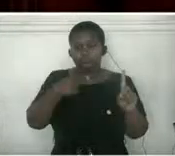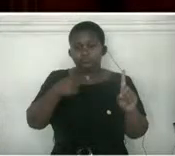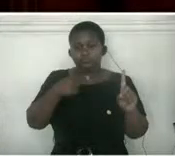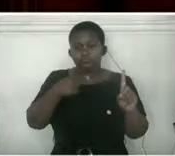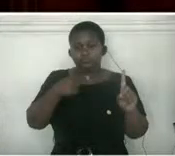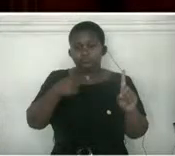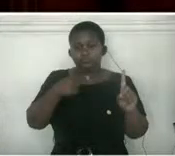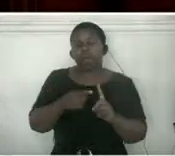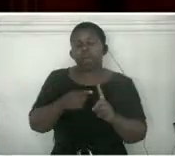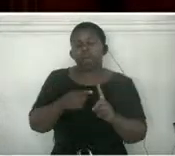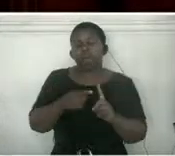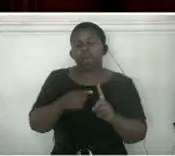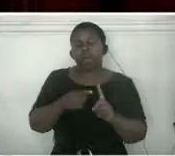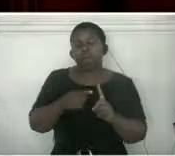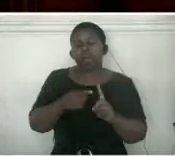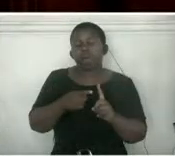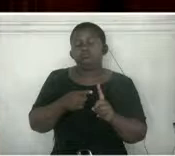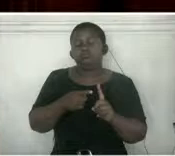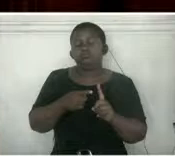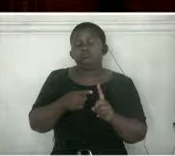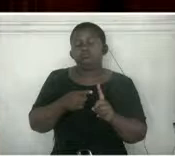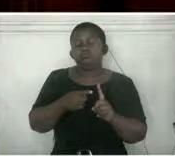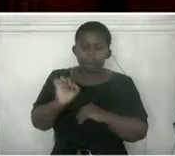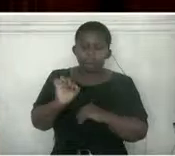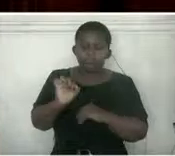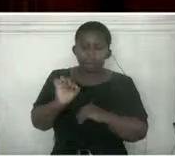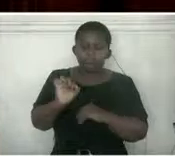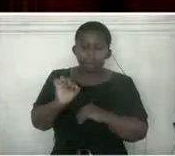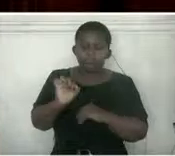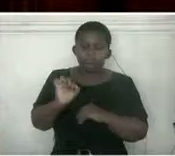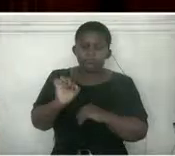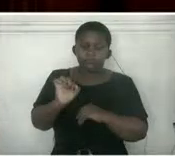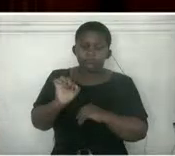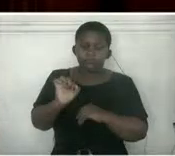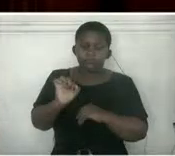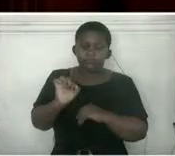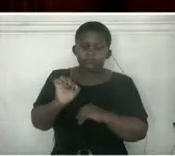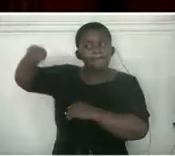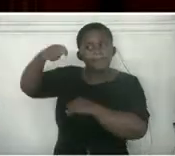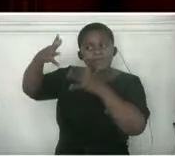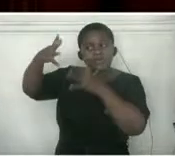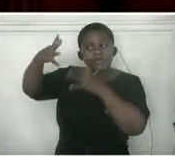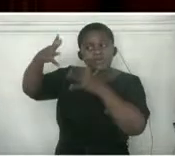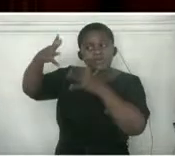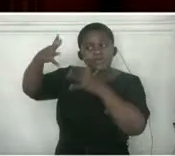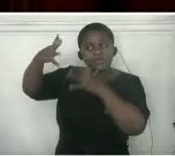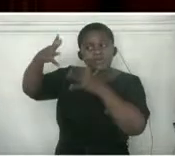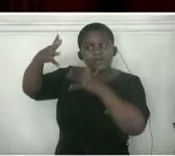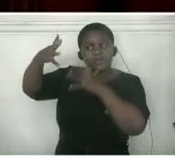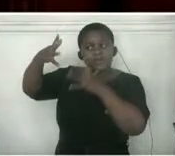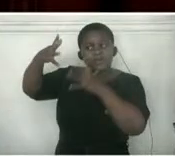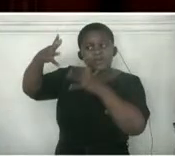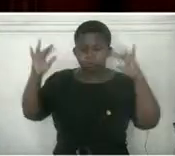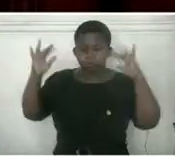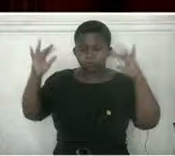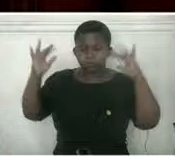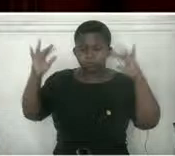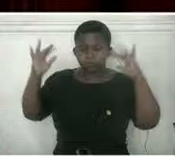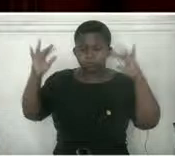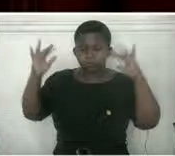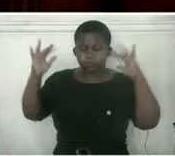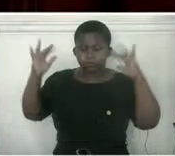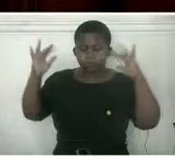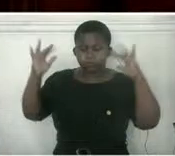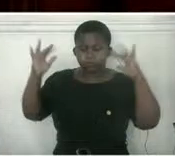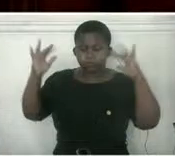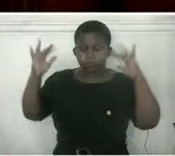hand. Honorable Speaker, we recall as we gather this morning here that 60 years